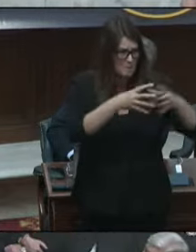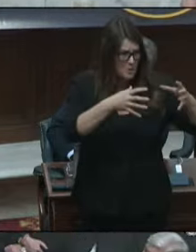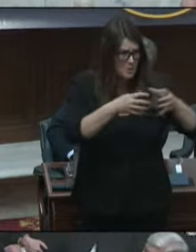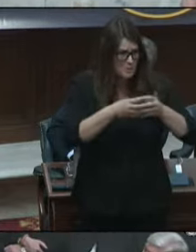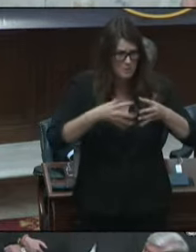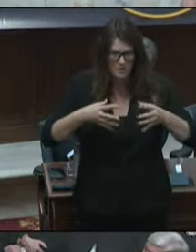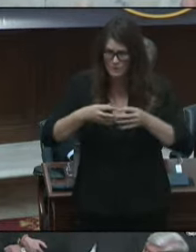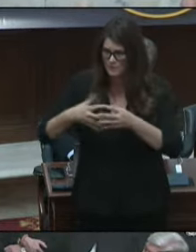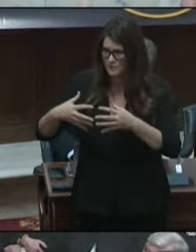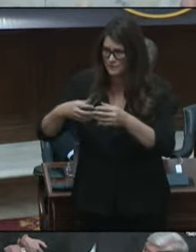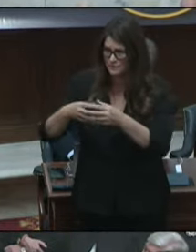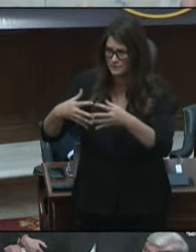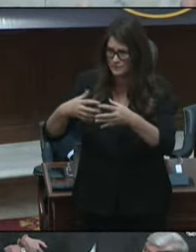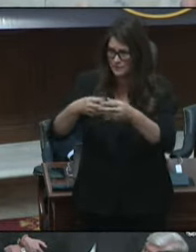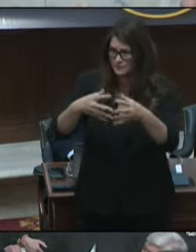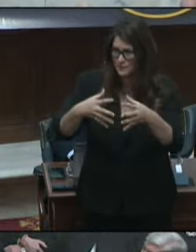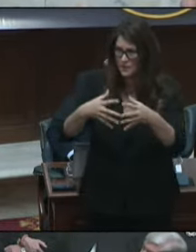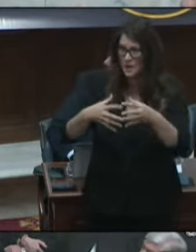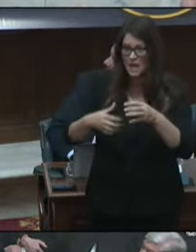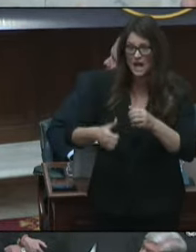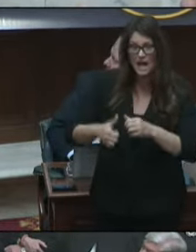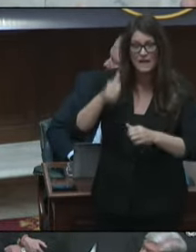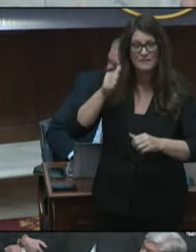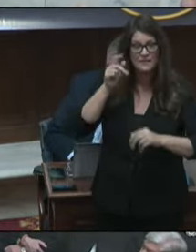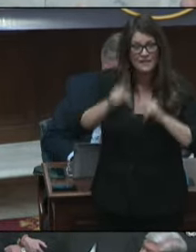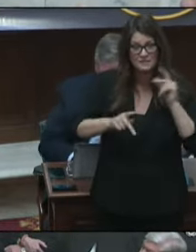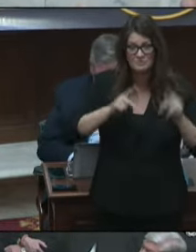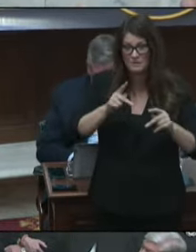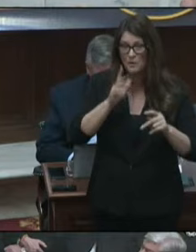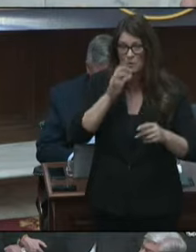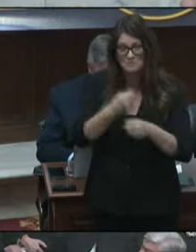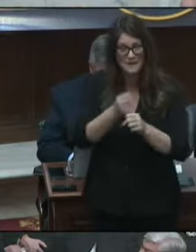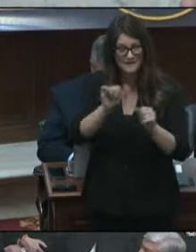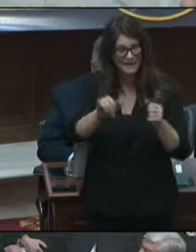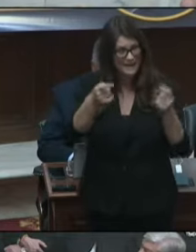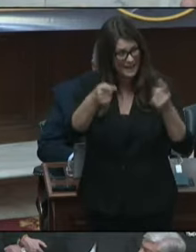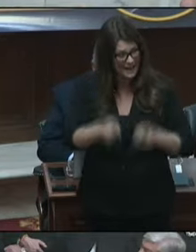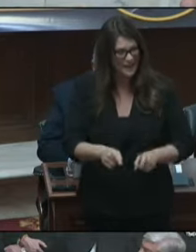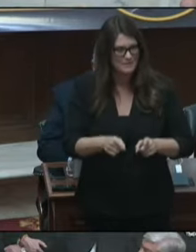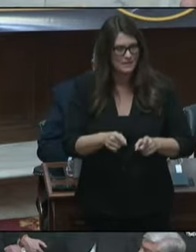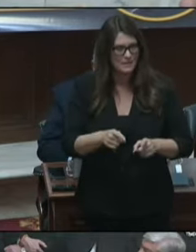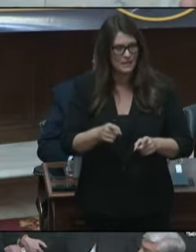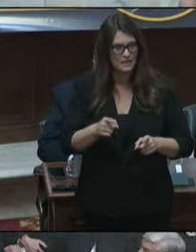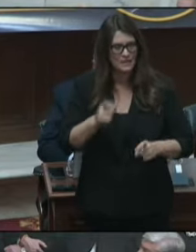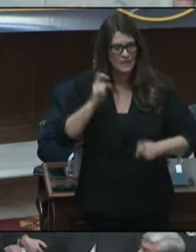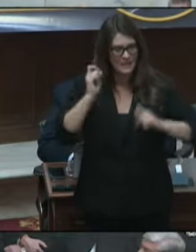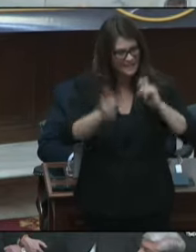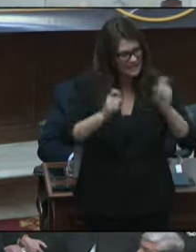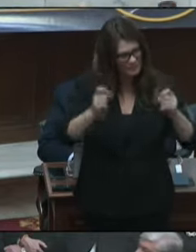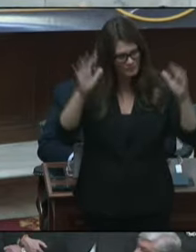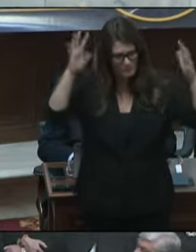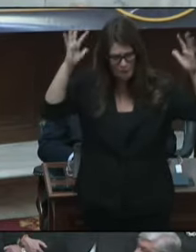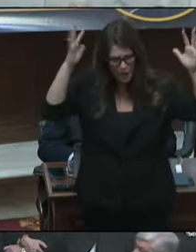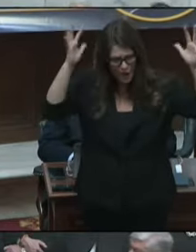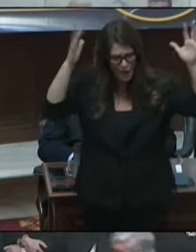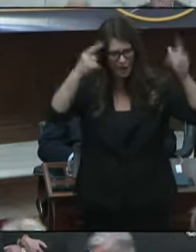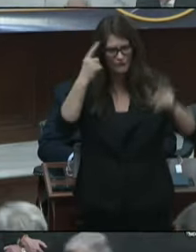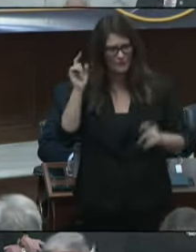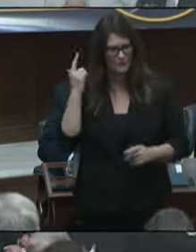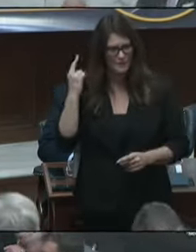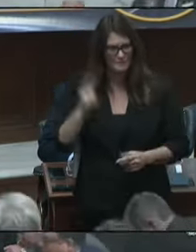everywhere. And these folks are making it happen. Please give them a monstrous round of